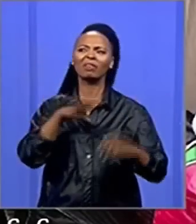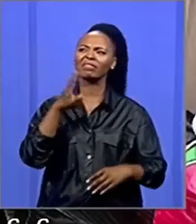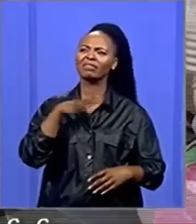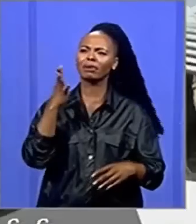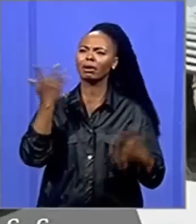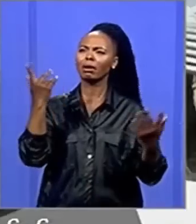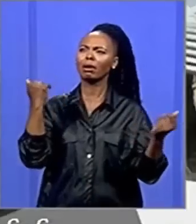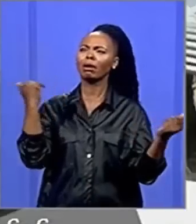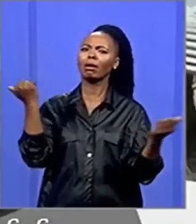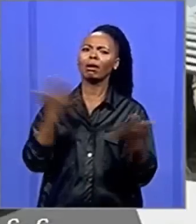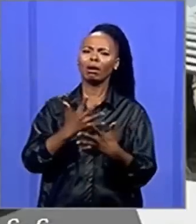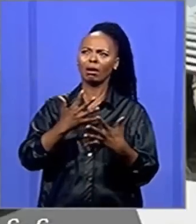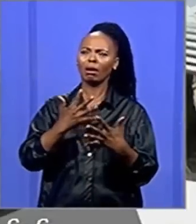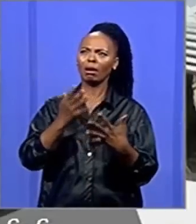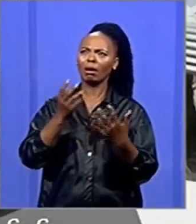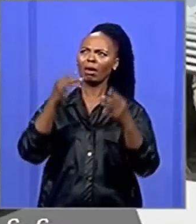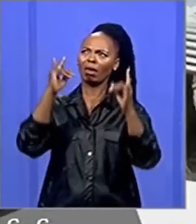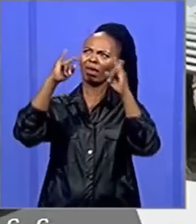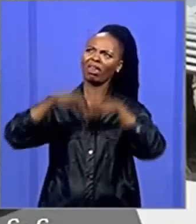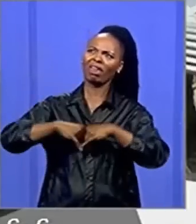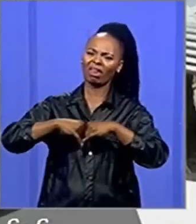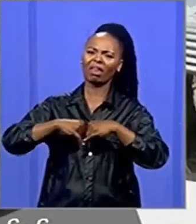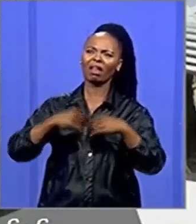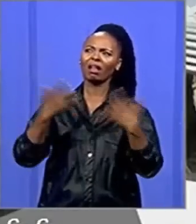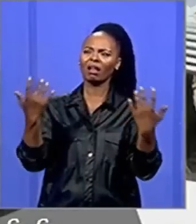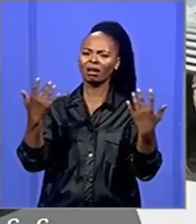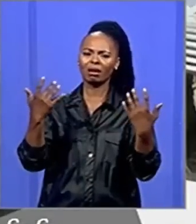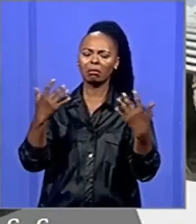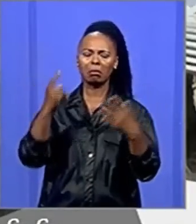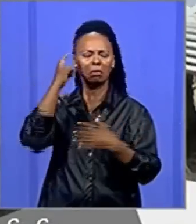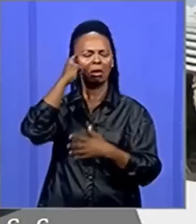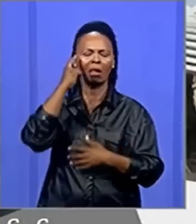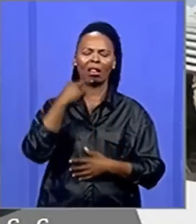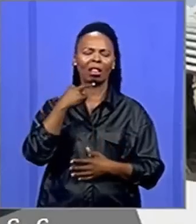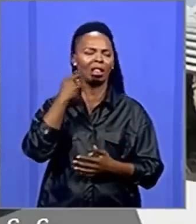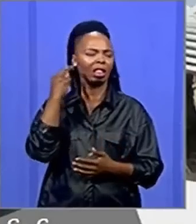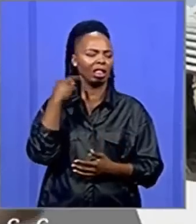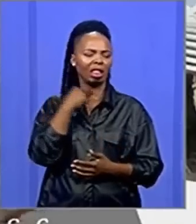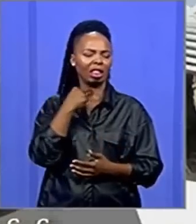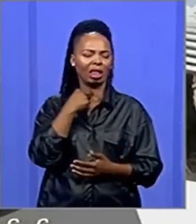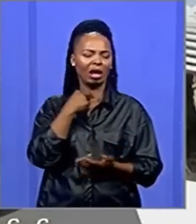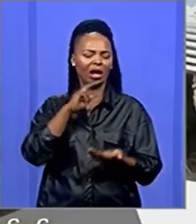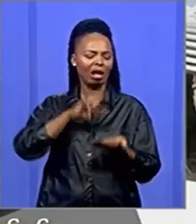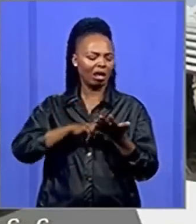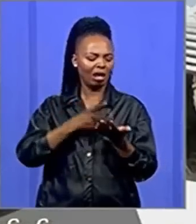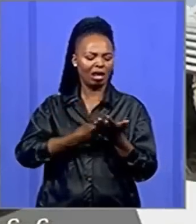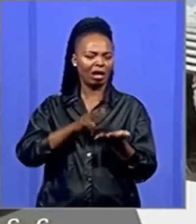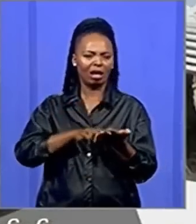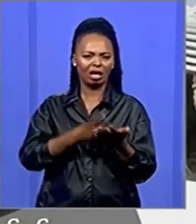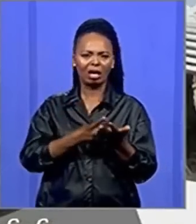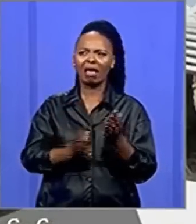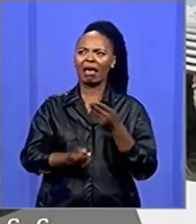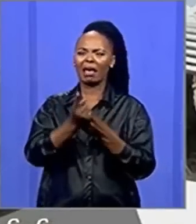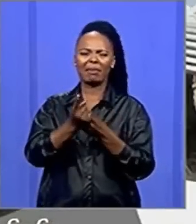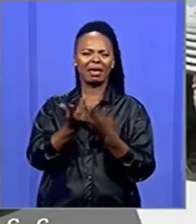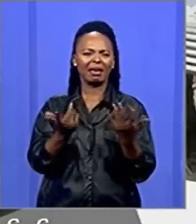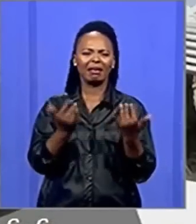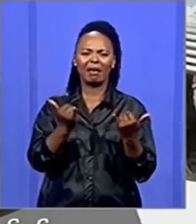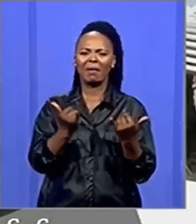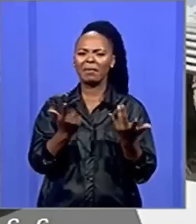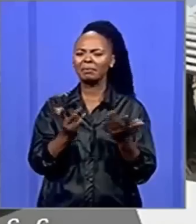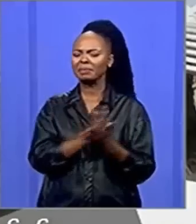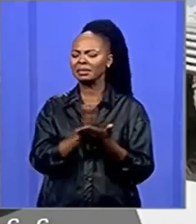jwale ya re etsetsa bothata bo tshabeileng ha re ka ra robala. Hobane le dikotsi di tsamaile di ba teng. Hana